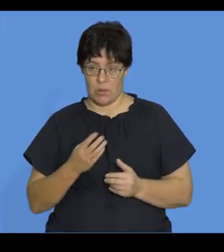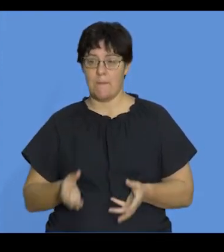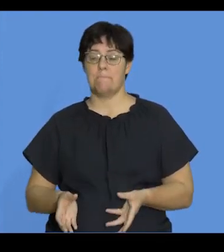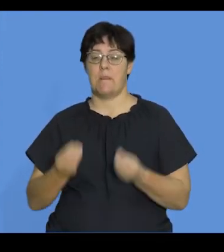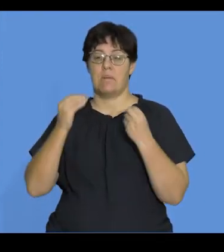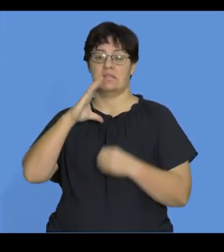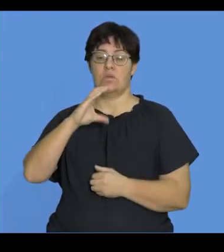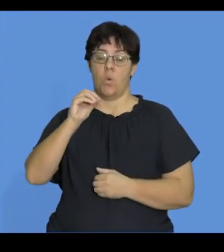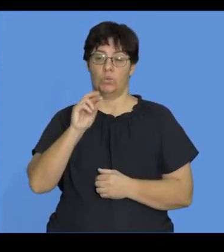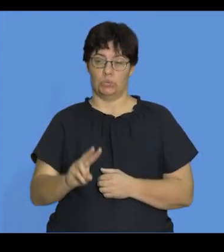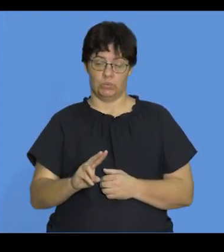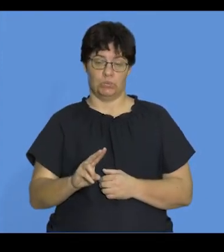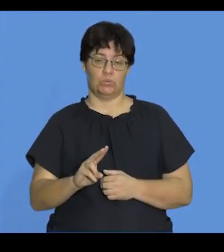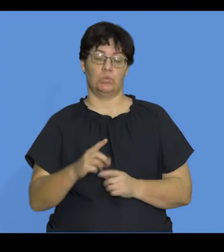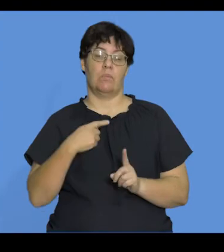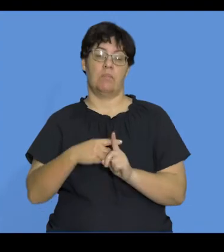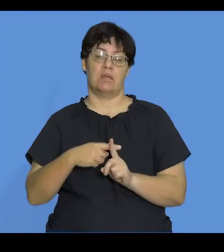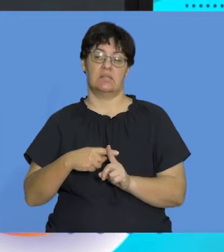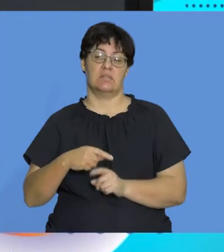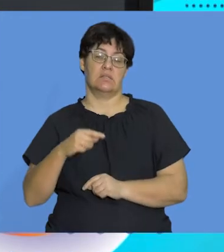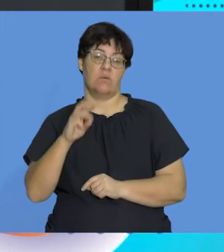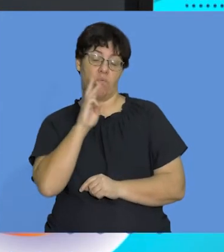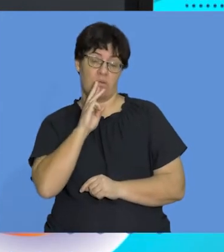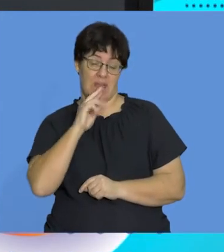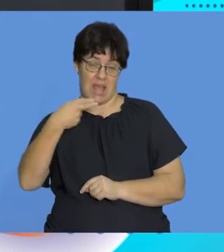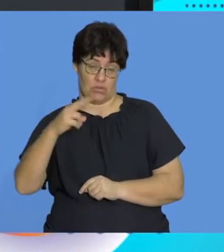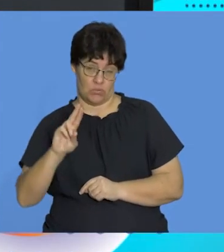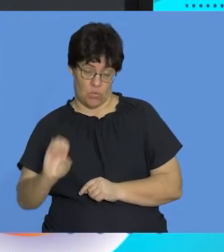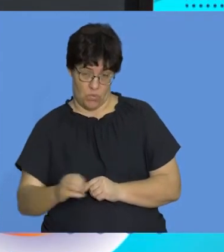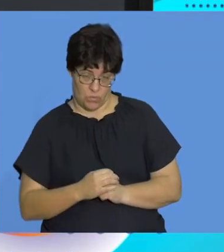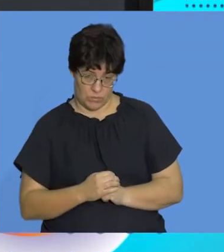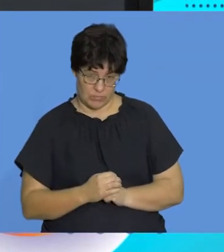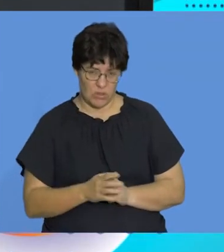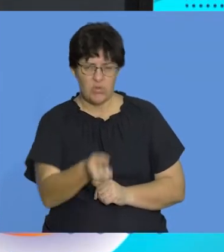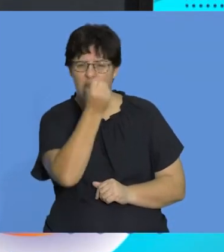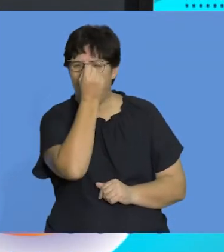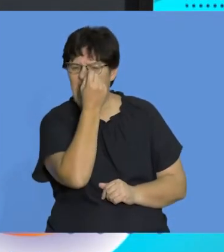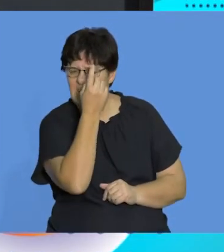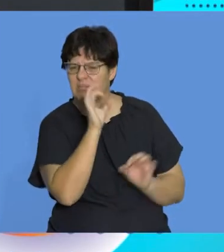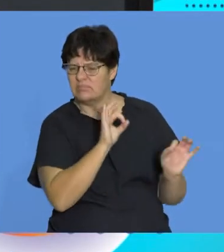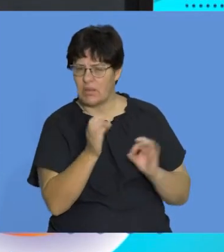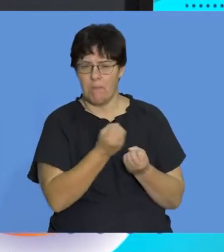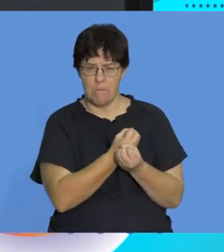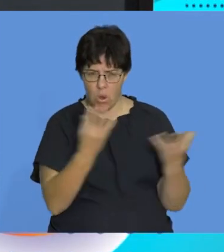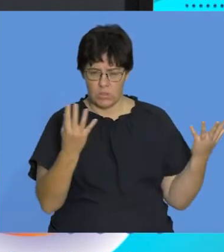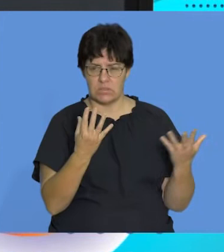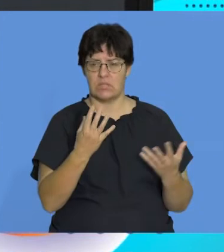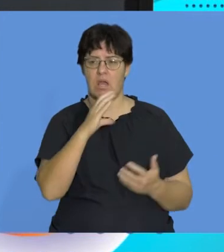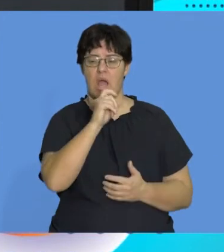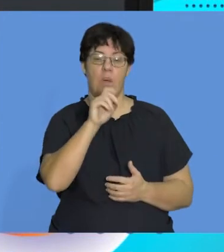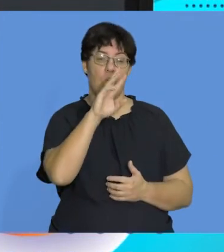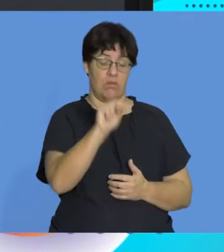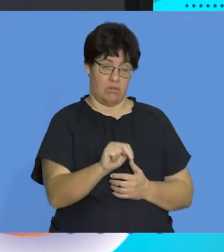dioxide and water. But just to put this context, you know, into context, let's understand that most hydrocarbons are actually